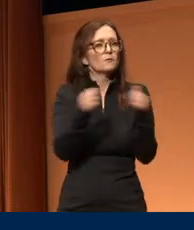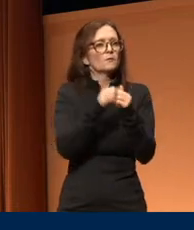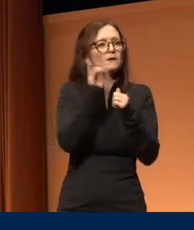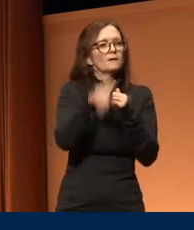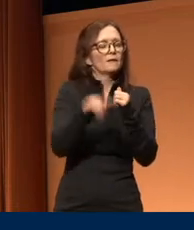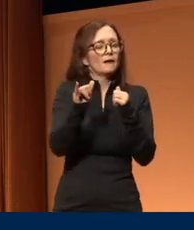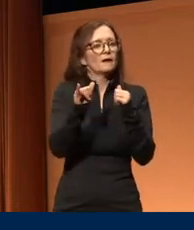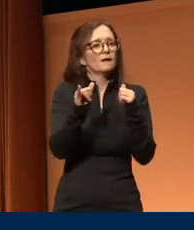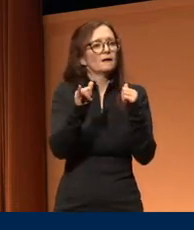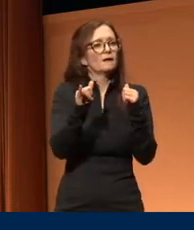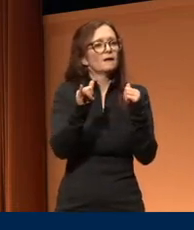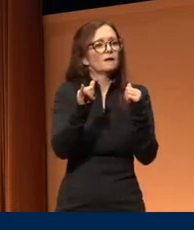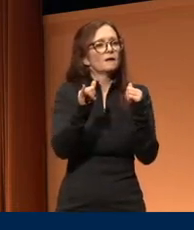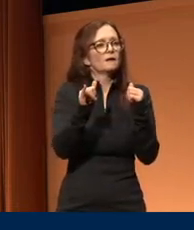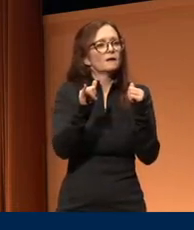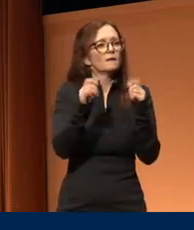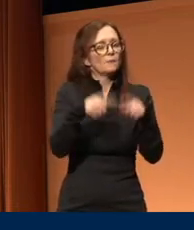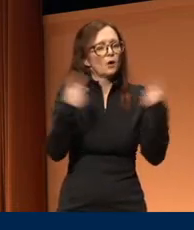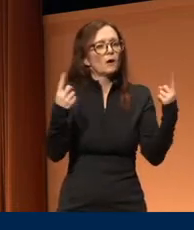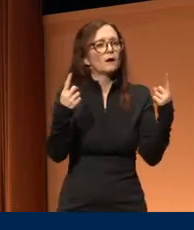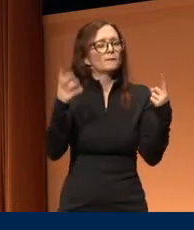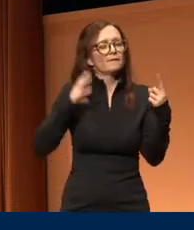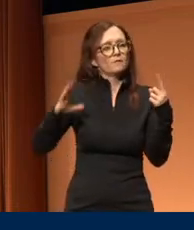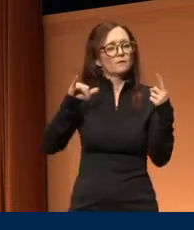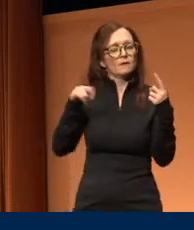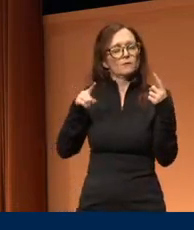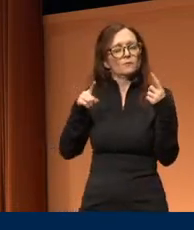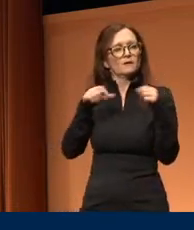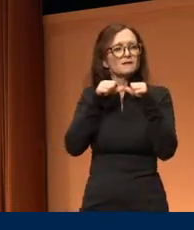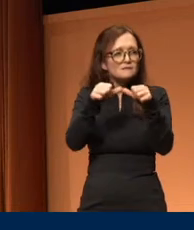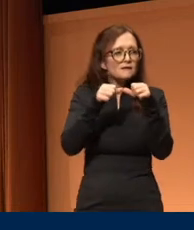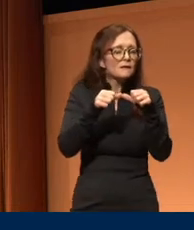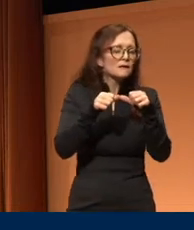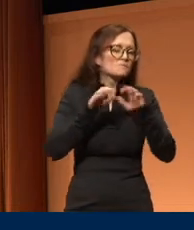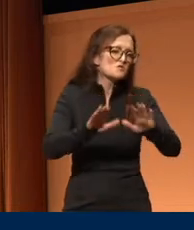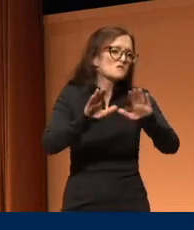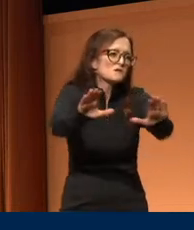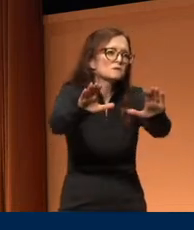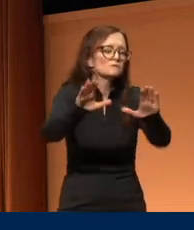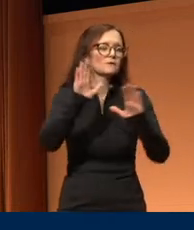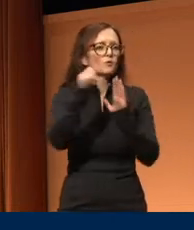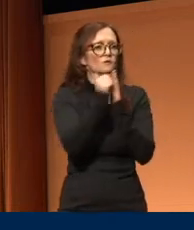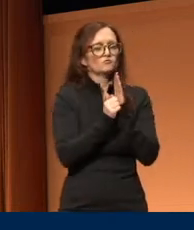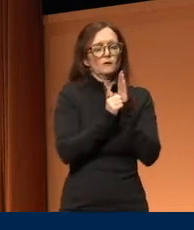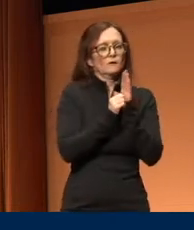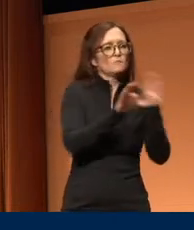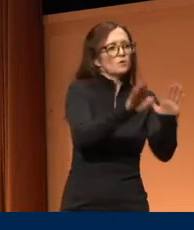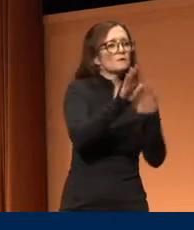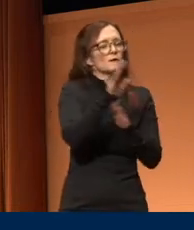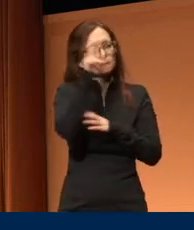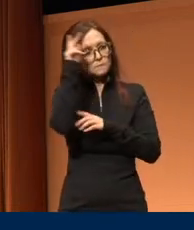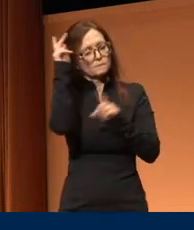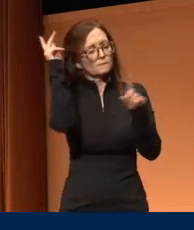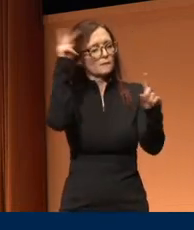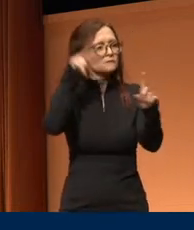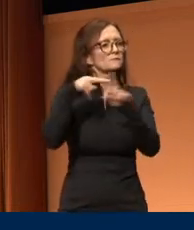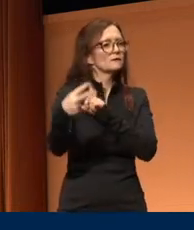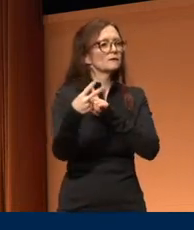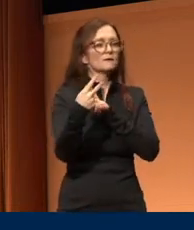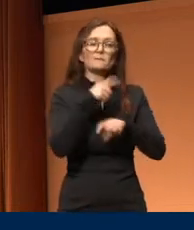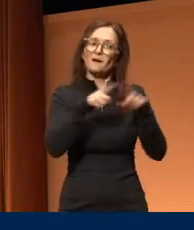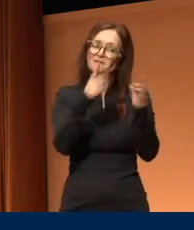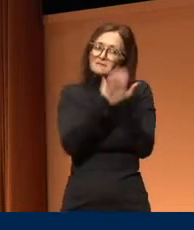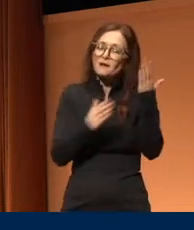partisan or political posture that would have consisted in pushing a predetermined agenda on others, which is not to say that some people didn't try